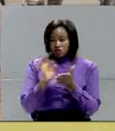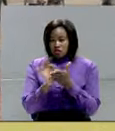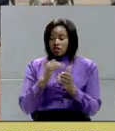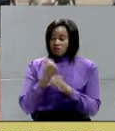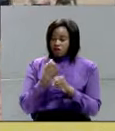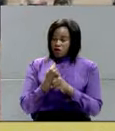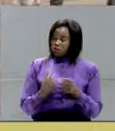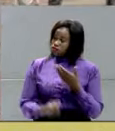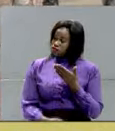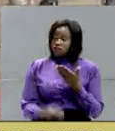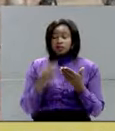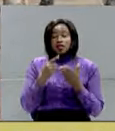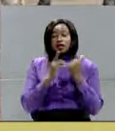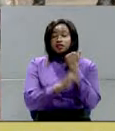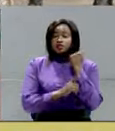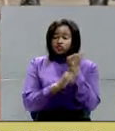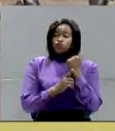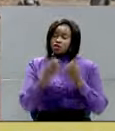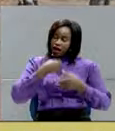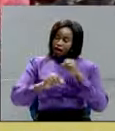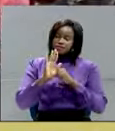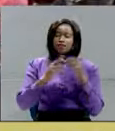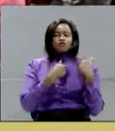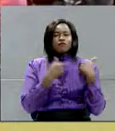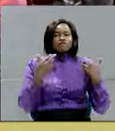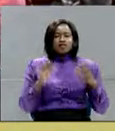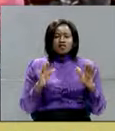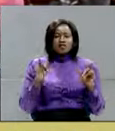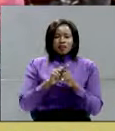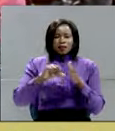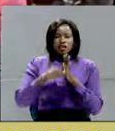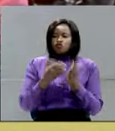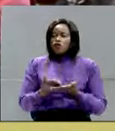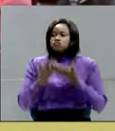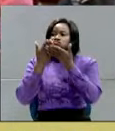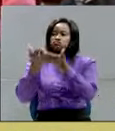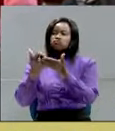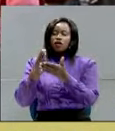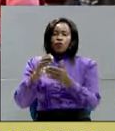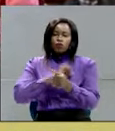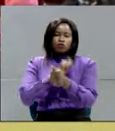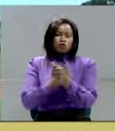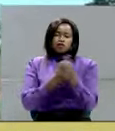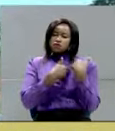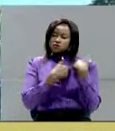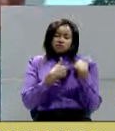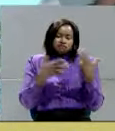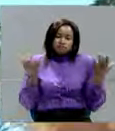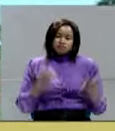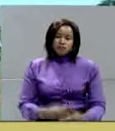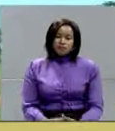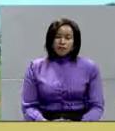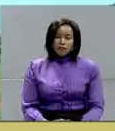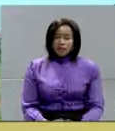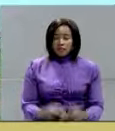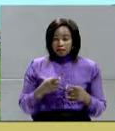Komakech, says the district has played its part and forwarded the matter to concerned authorities. But when it comes to